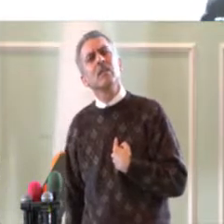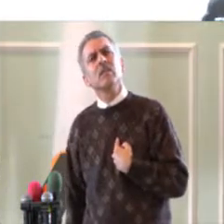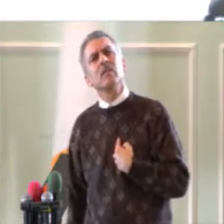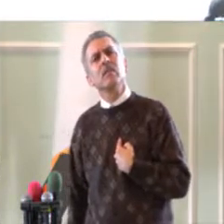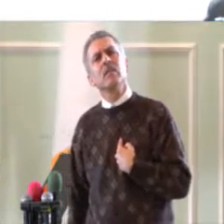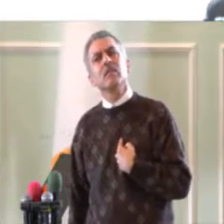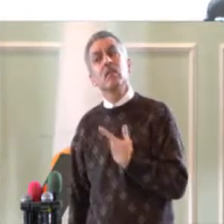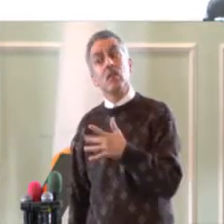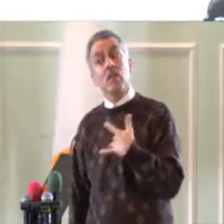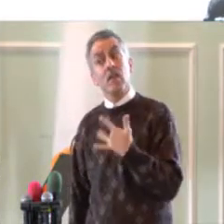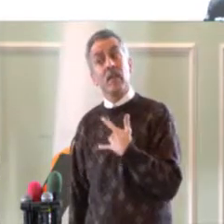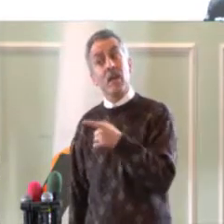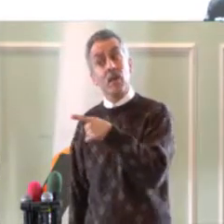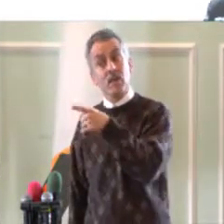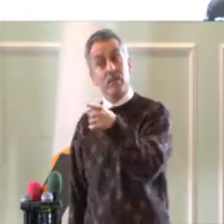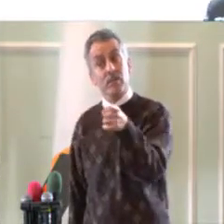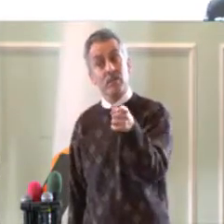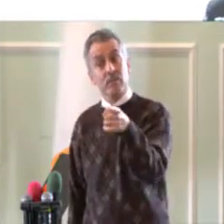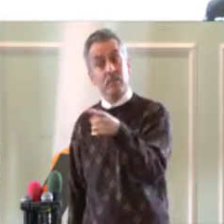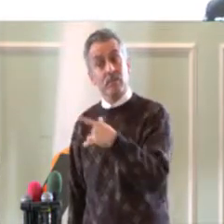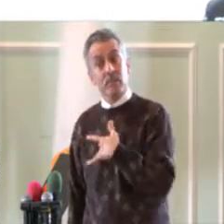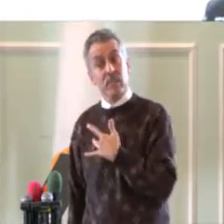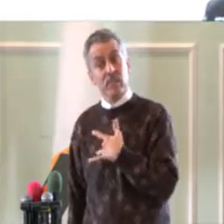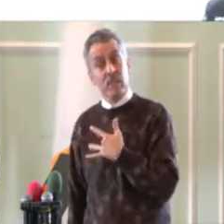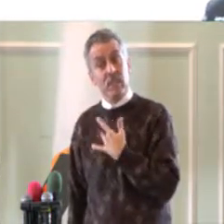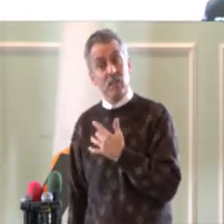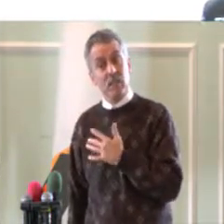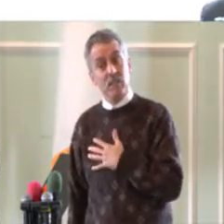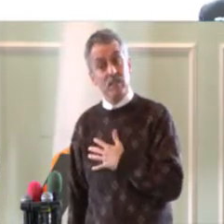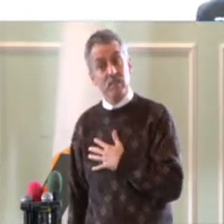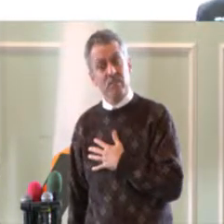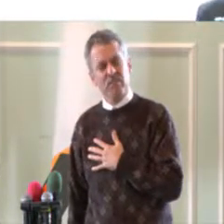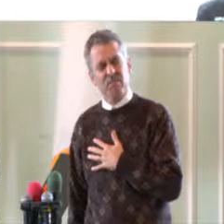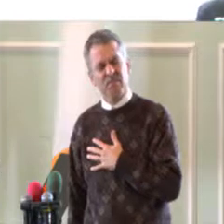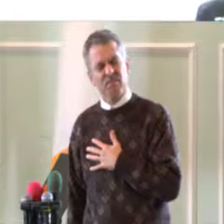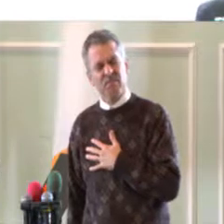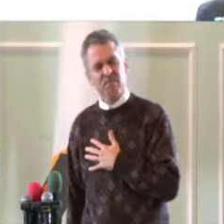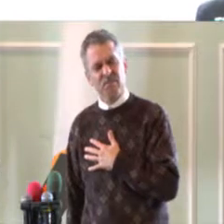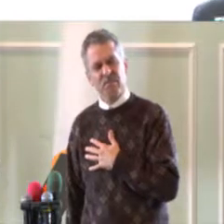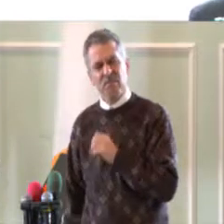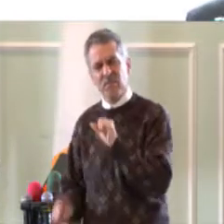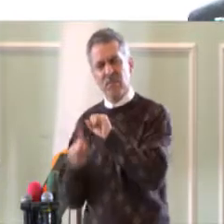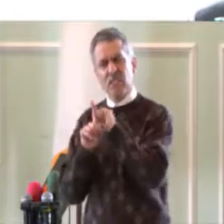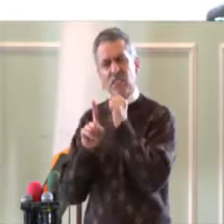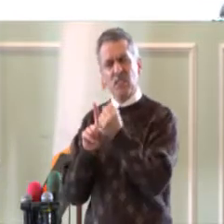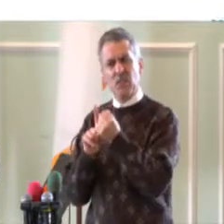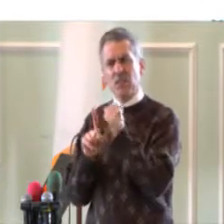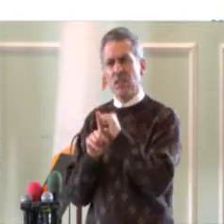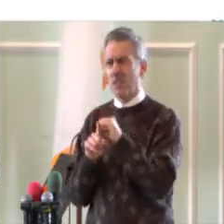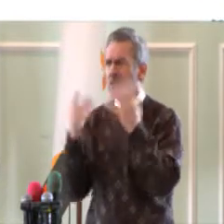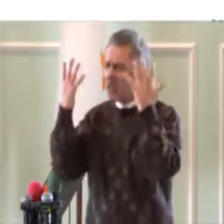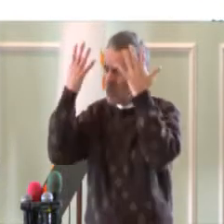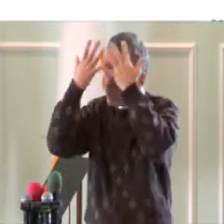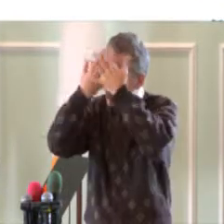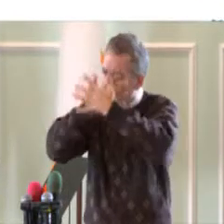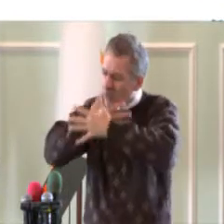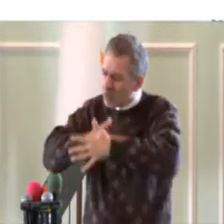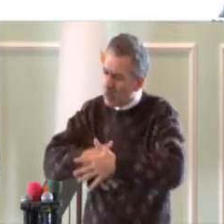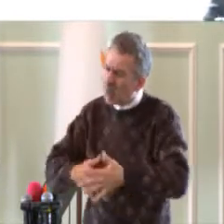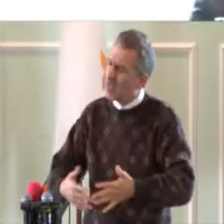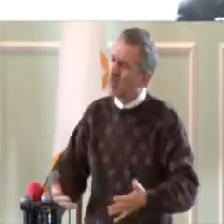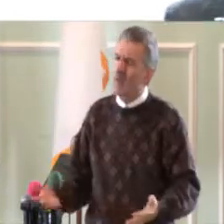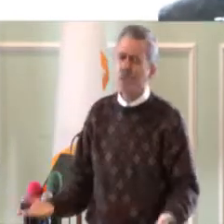Have you ever felt like that before in your life? Have you faced a situation in your life that is so dark and so deep